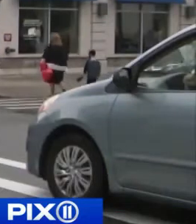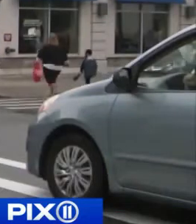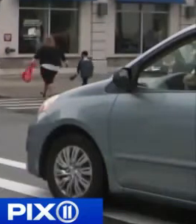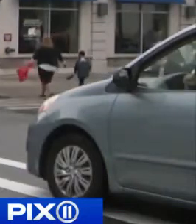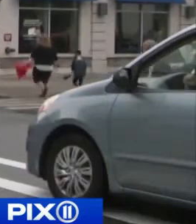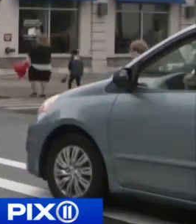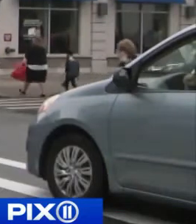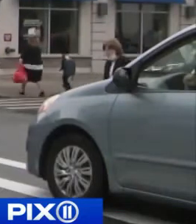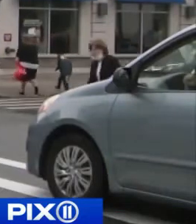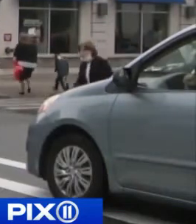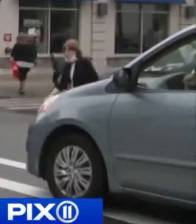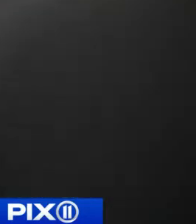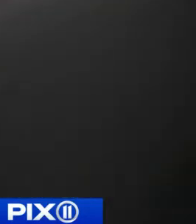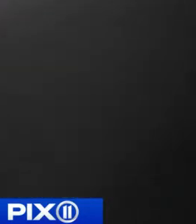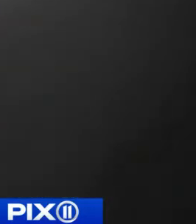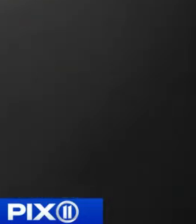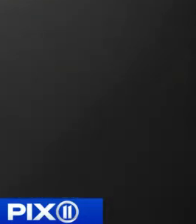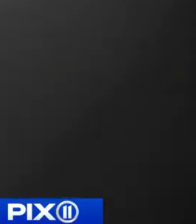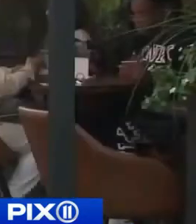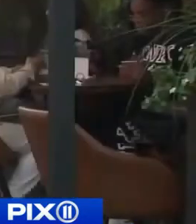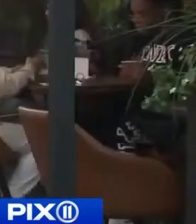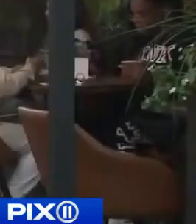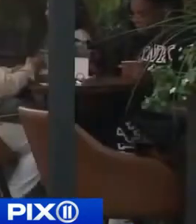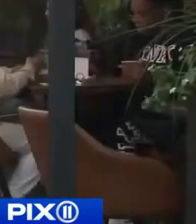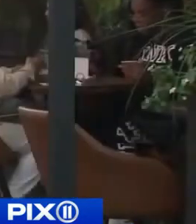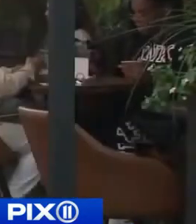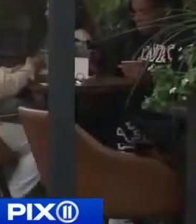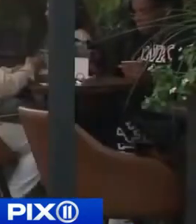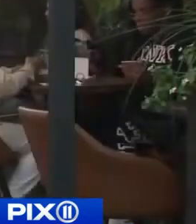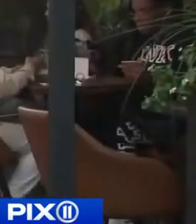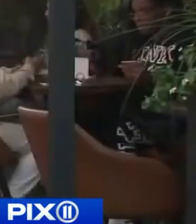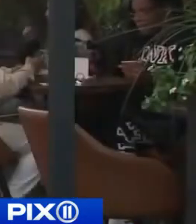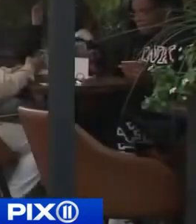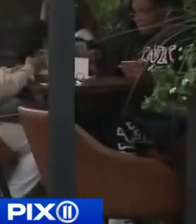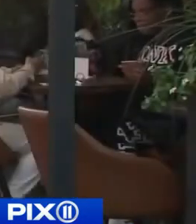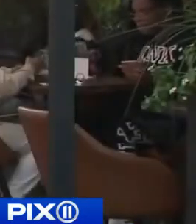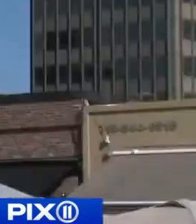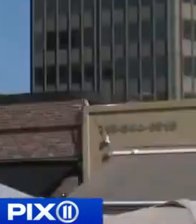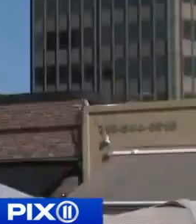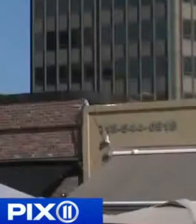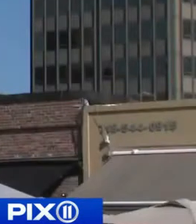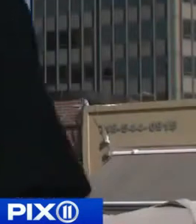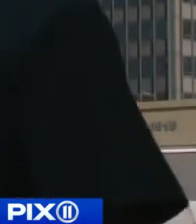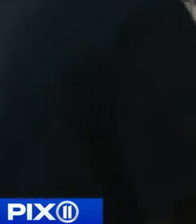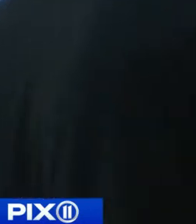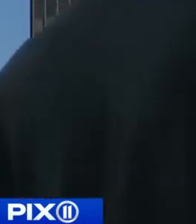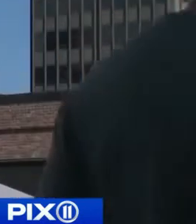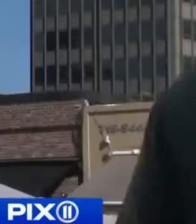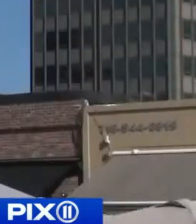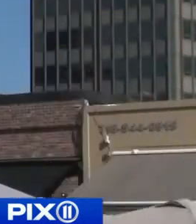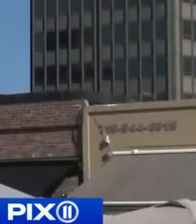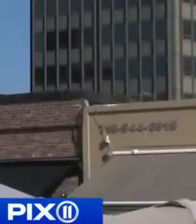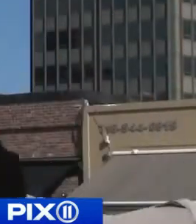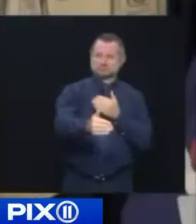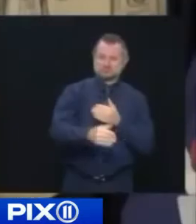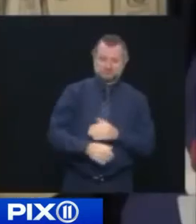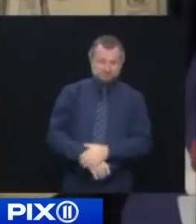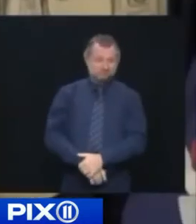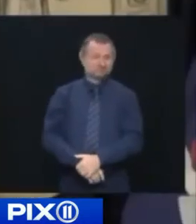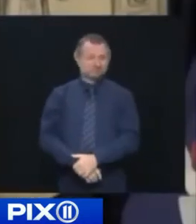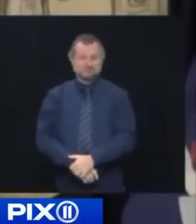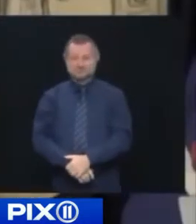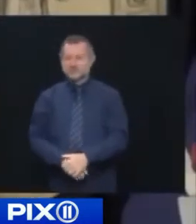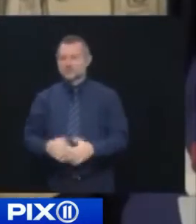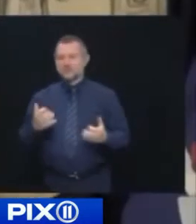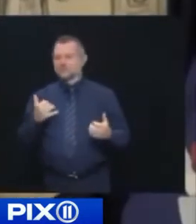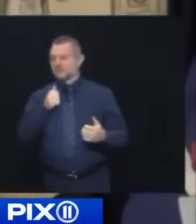The governor says enforcement should have come sooner. The mayor argues fines should be a last resort during an economic crisis. I am